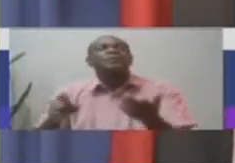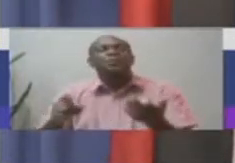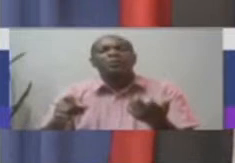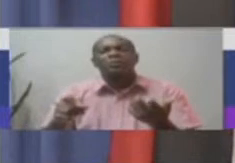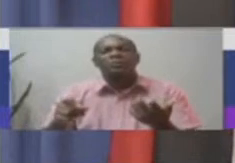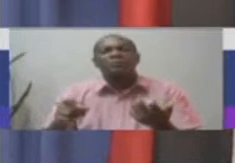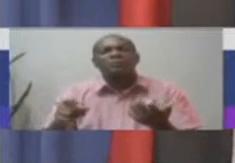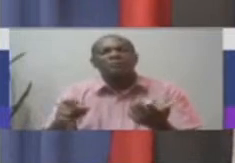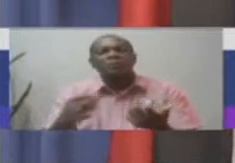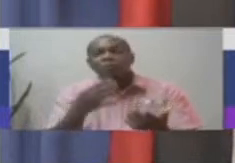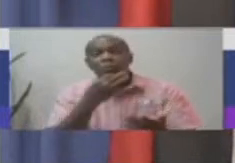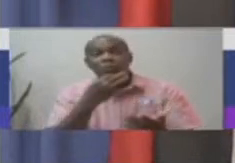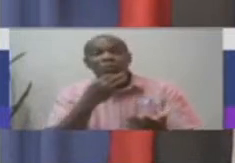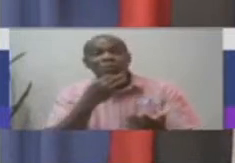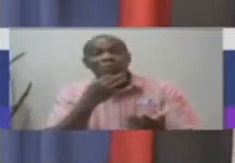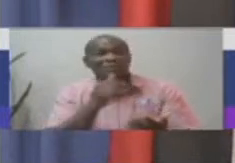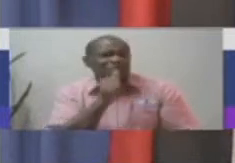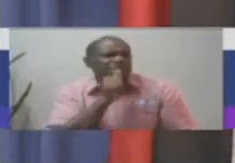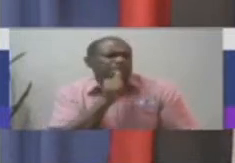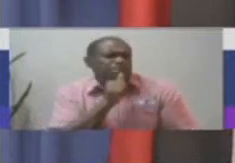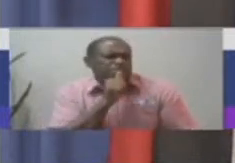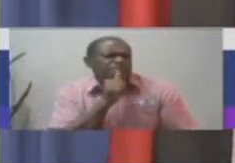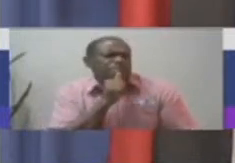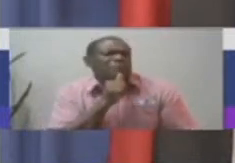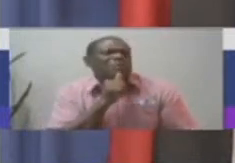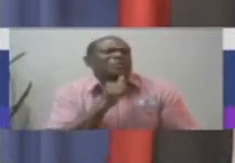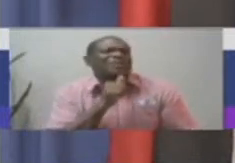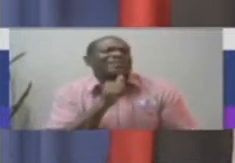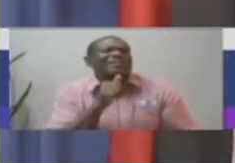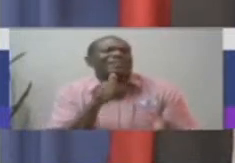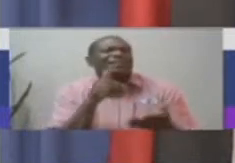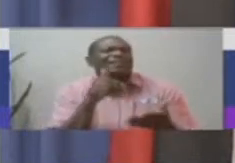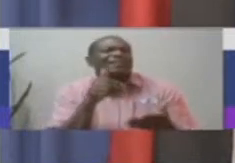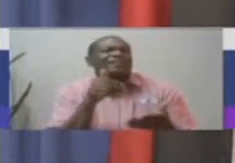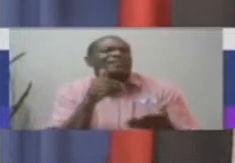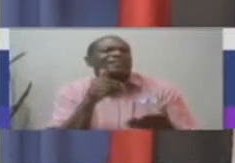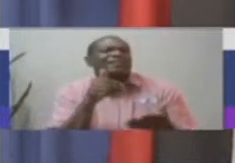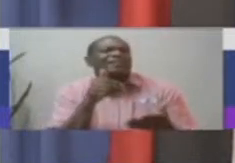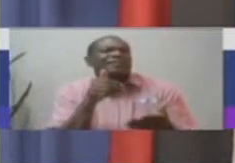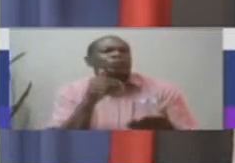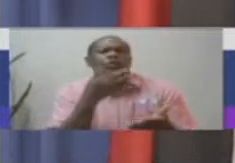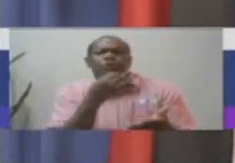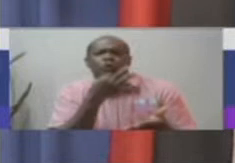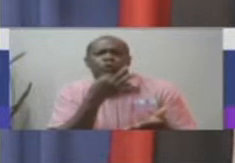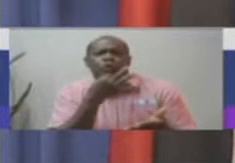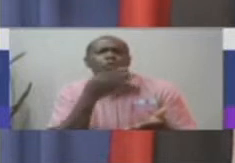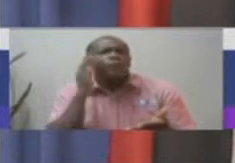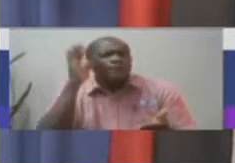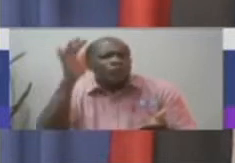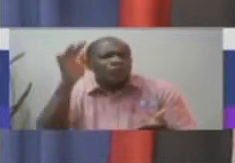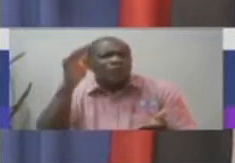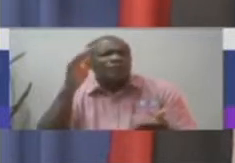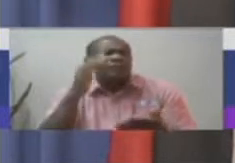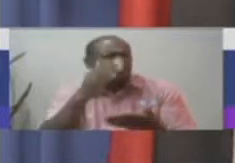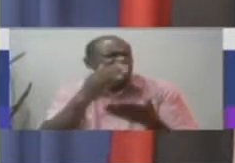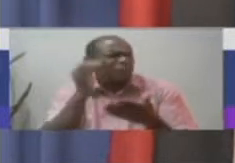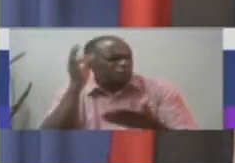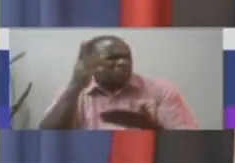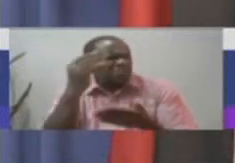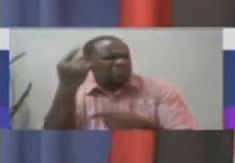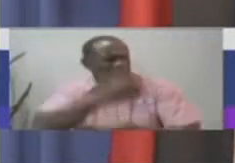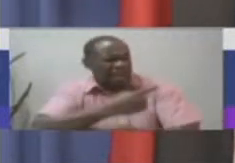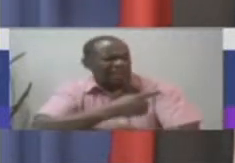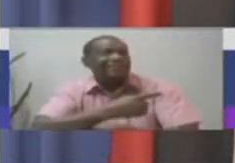So with a little patience, I expect that in the next not too distant future, days or so, we'll get the news as